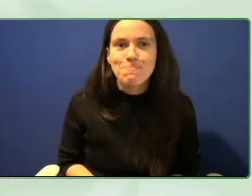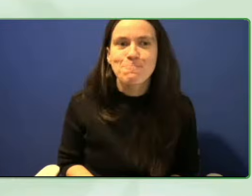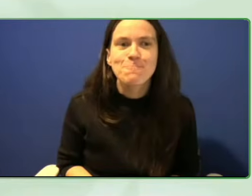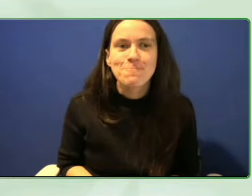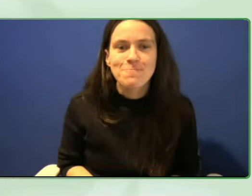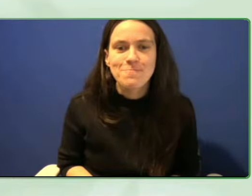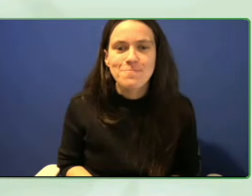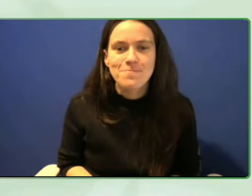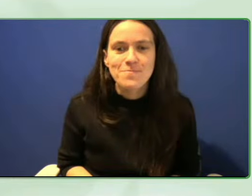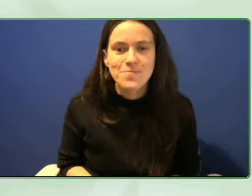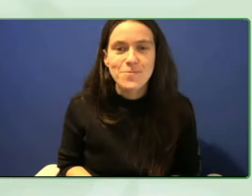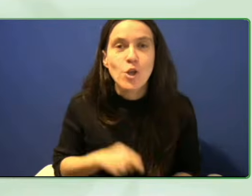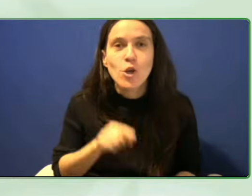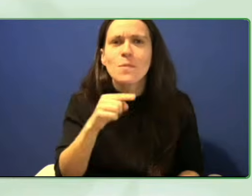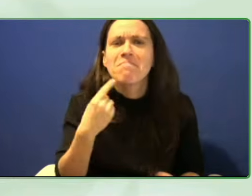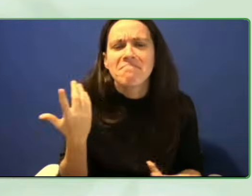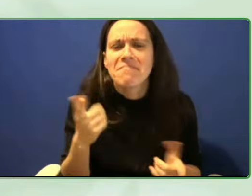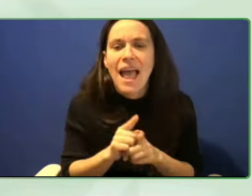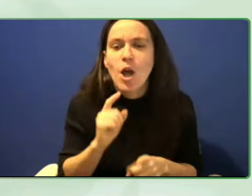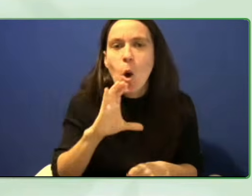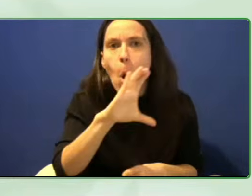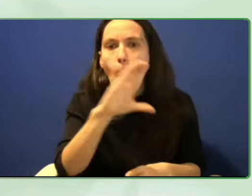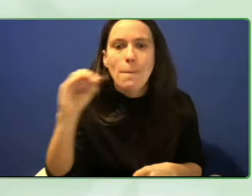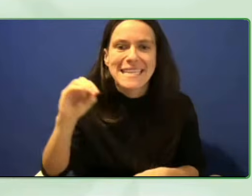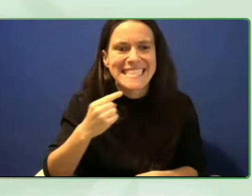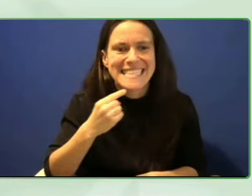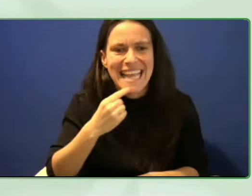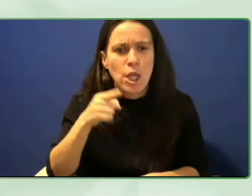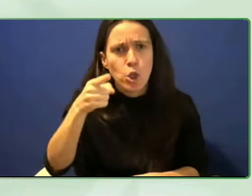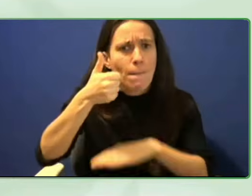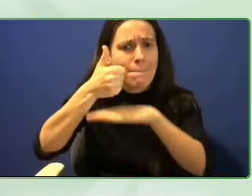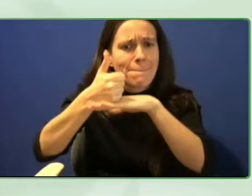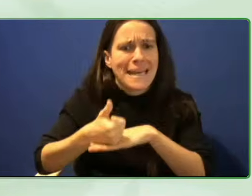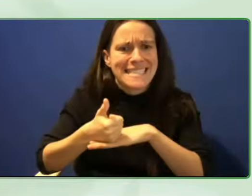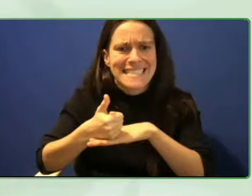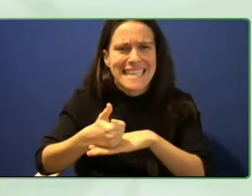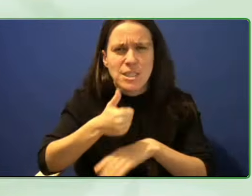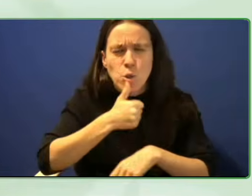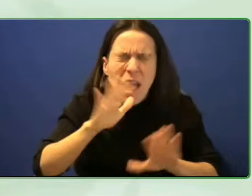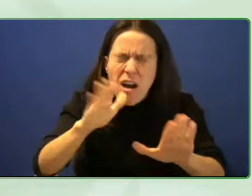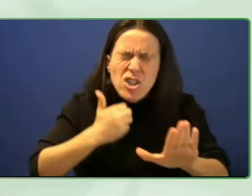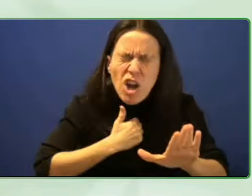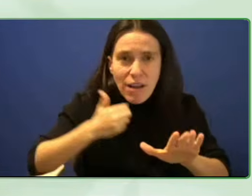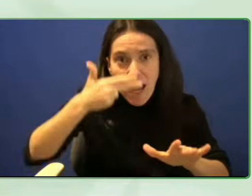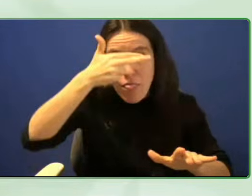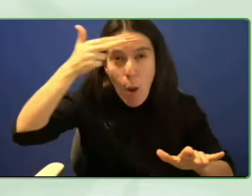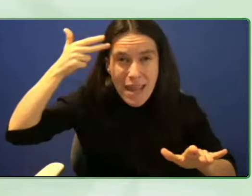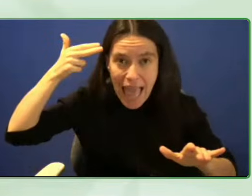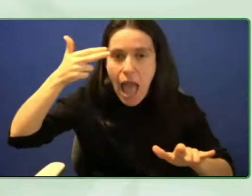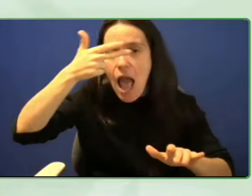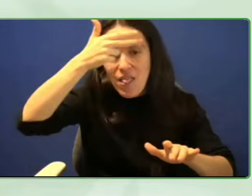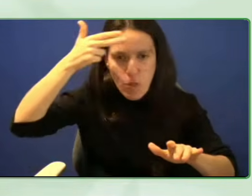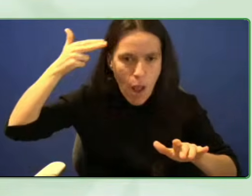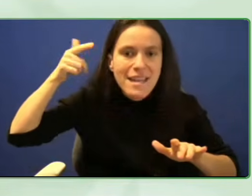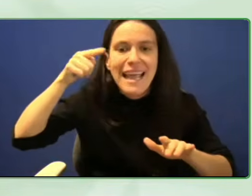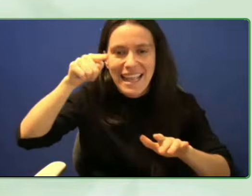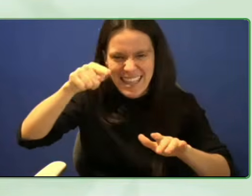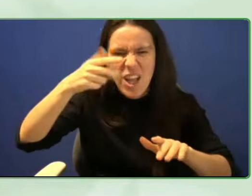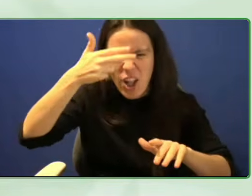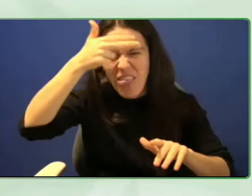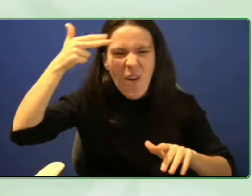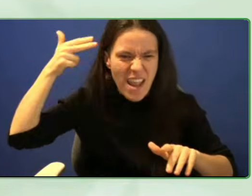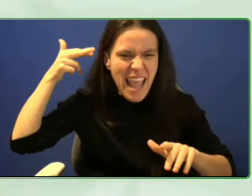So you're based in Estonia. You don't sound Lithuania. Sorry. Yeah. Yes, you don't look or sound Lithuanian to